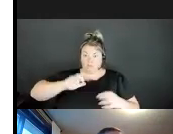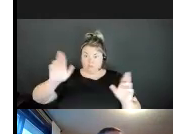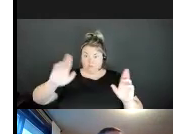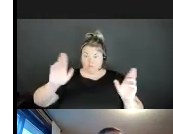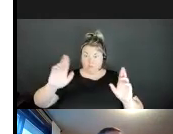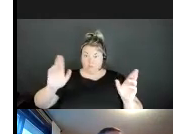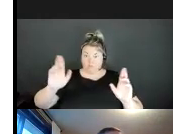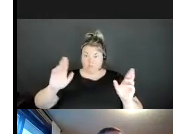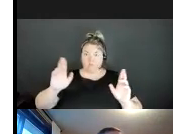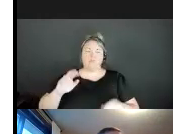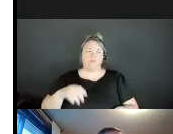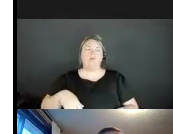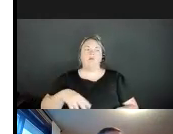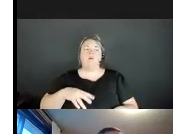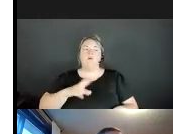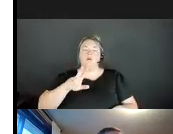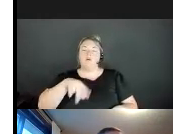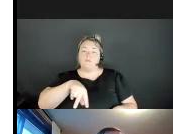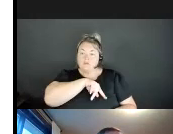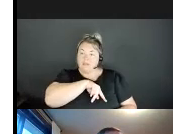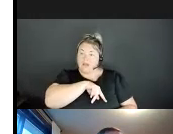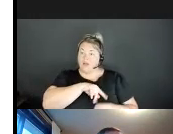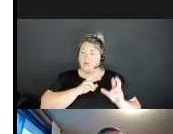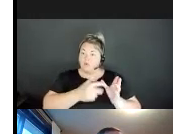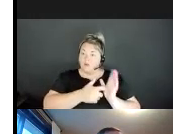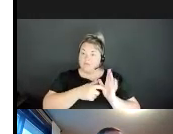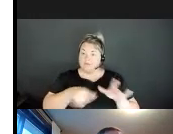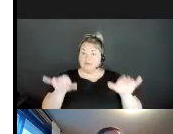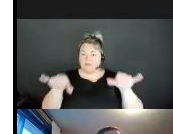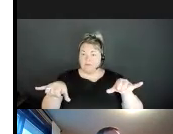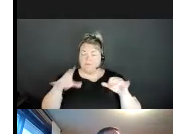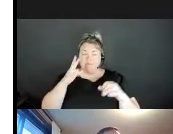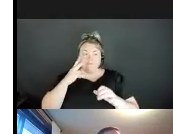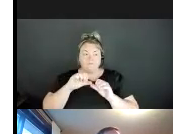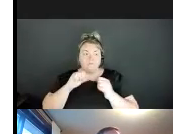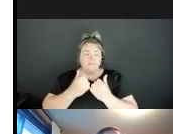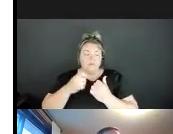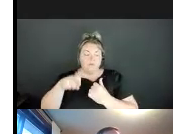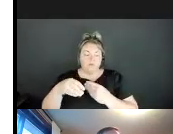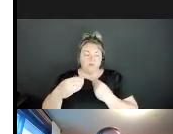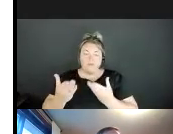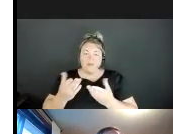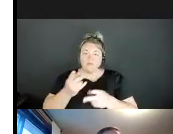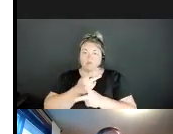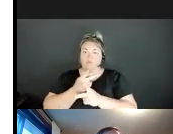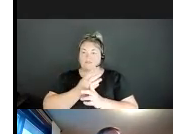The personnel requirements are again the same. You will see that agencies must provide supervisor consultation